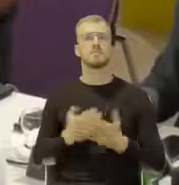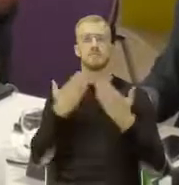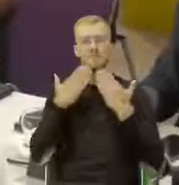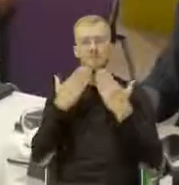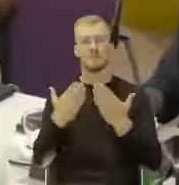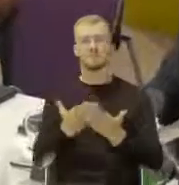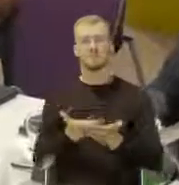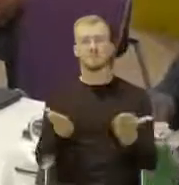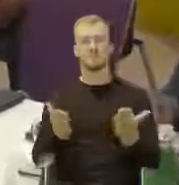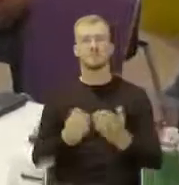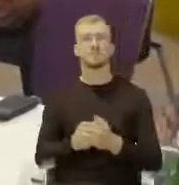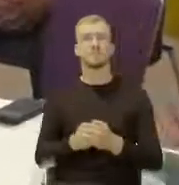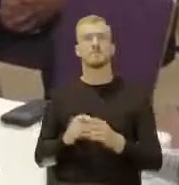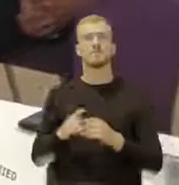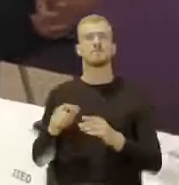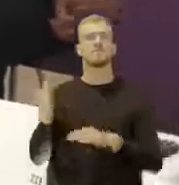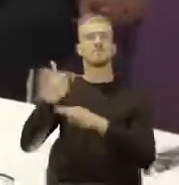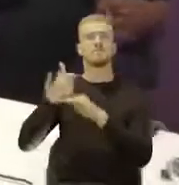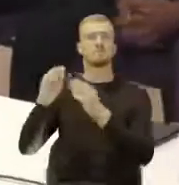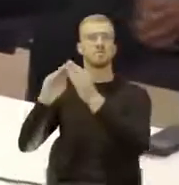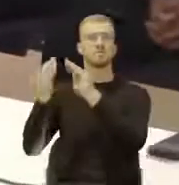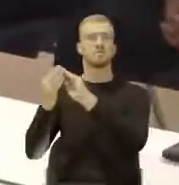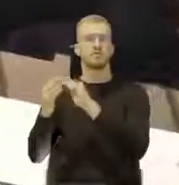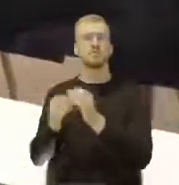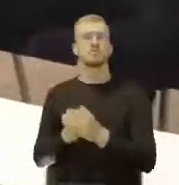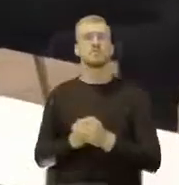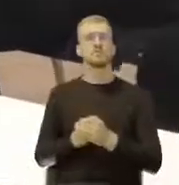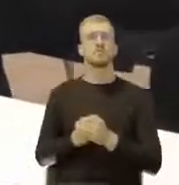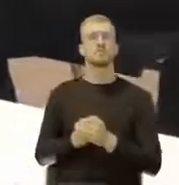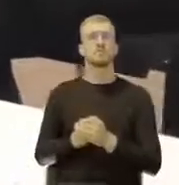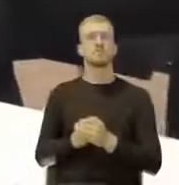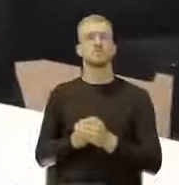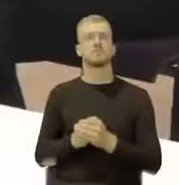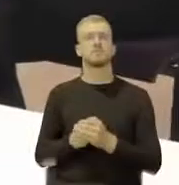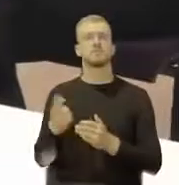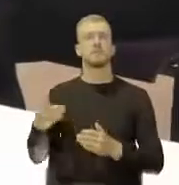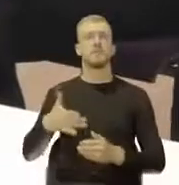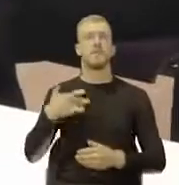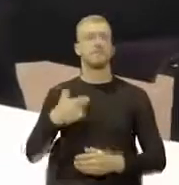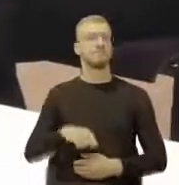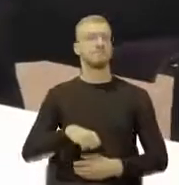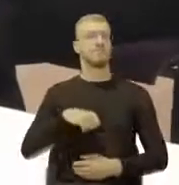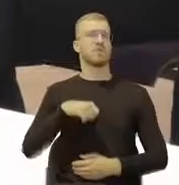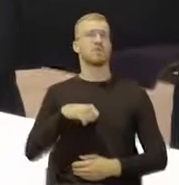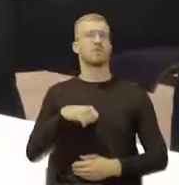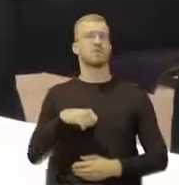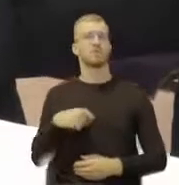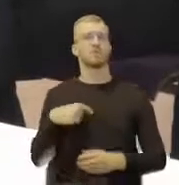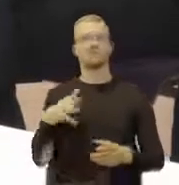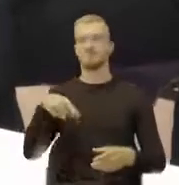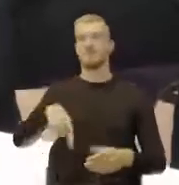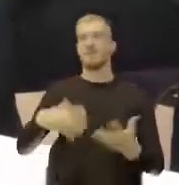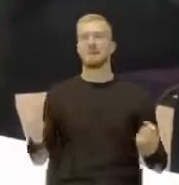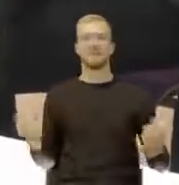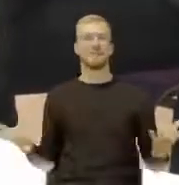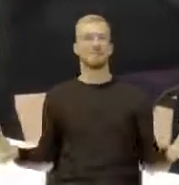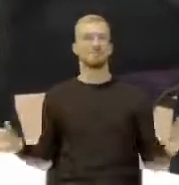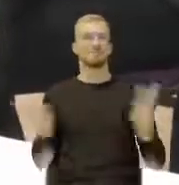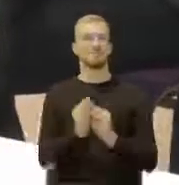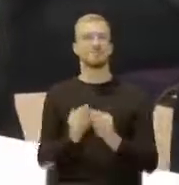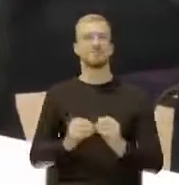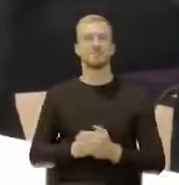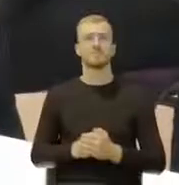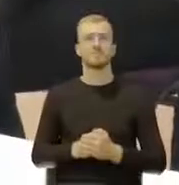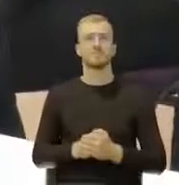well. So it's an honor for me to be here with you today and in this roundtable about the new urban